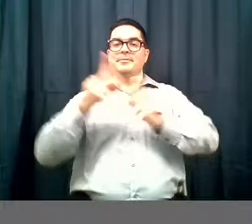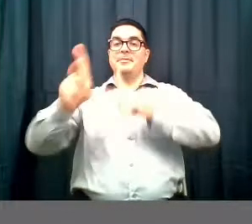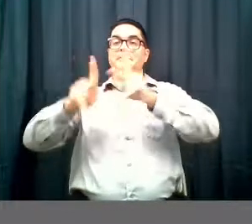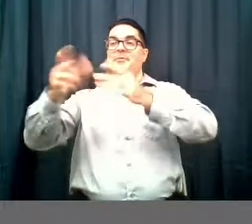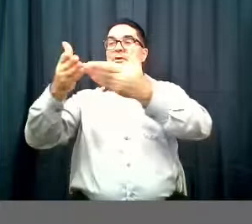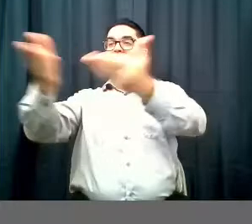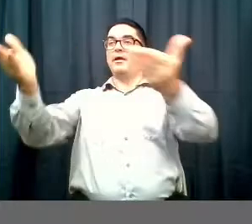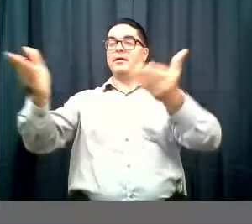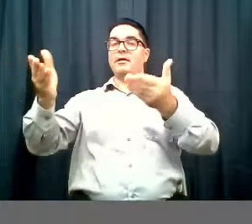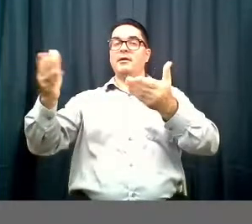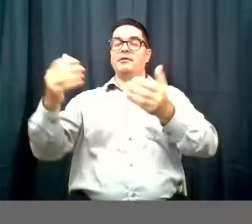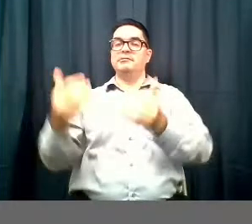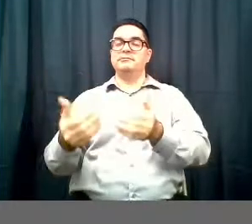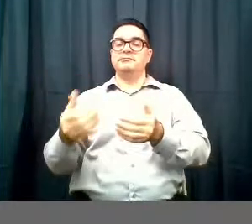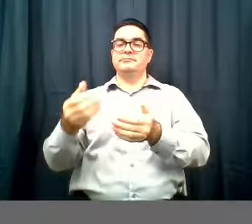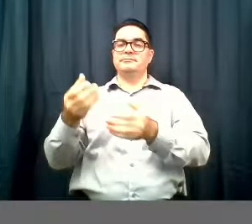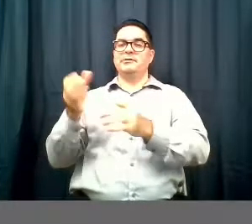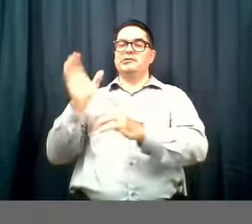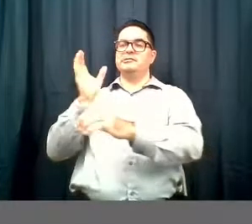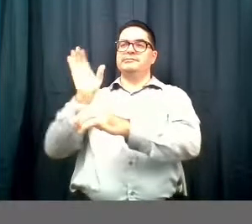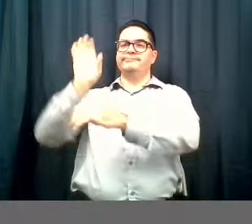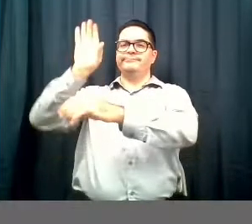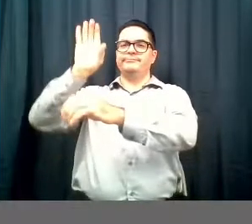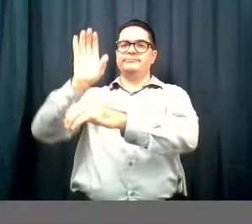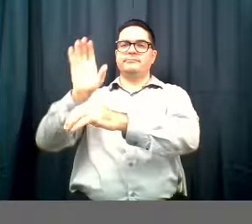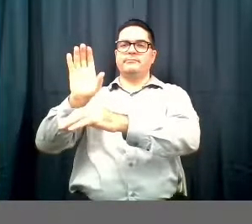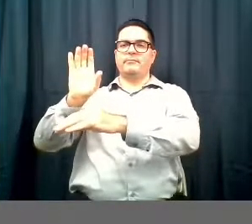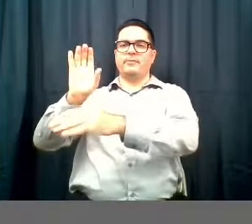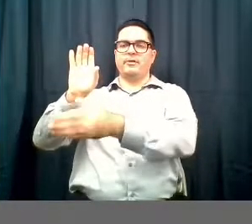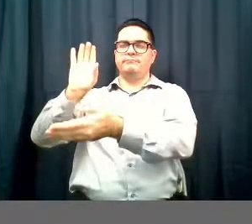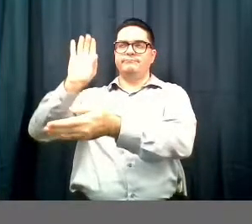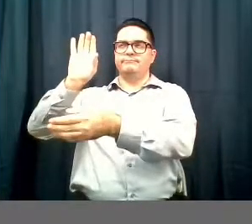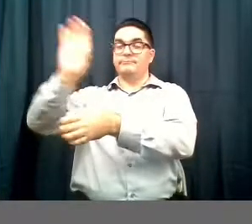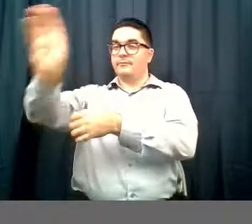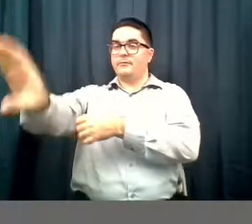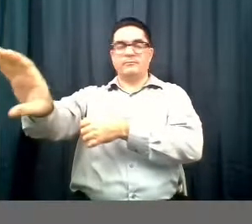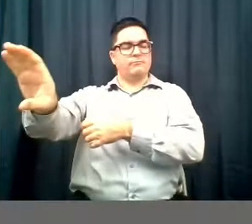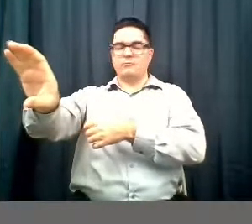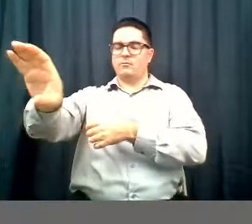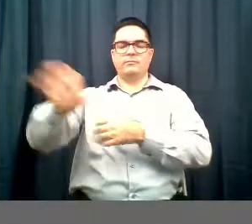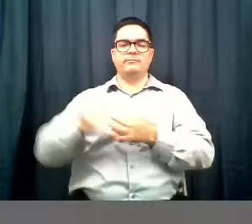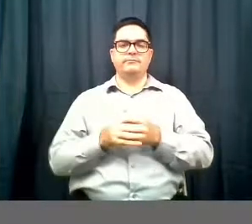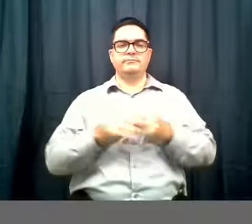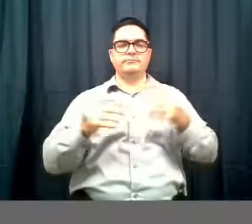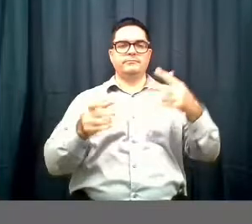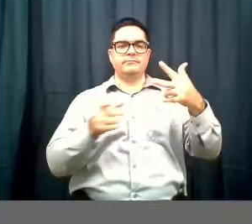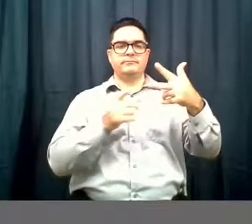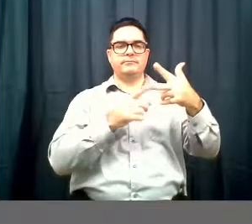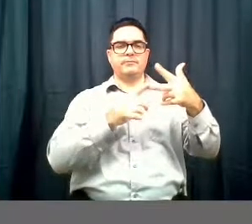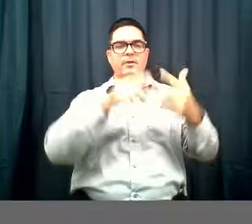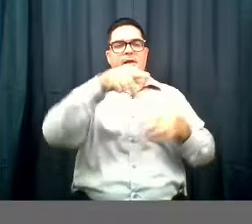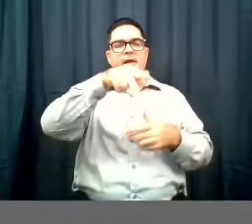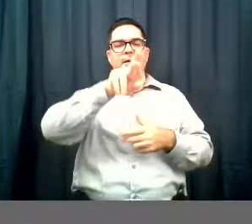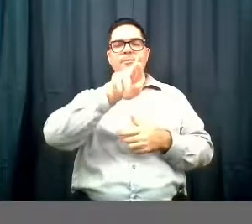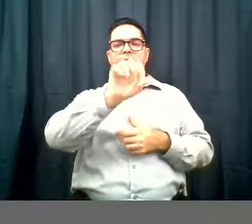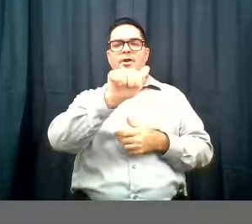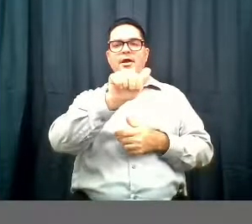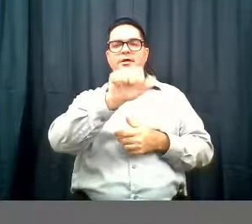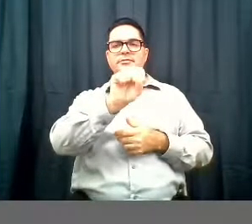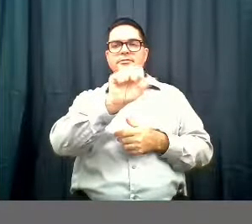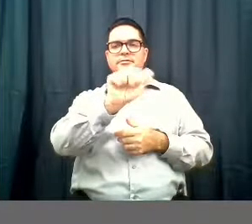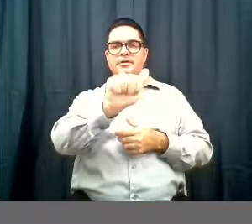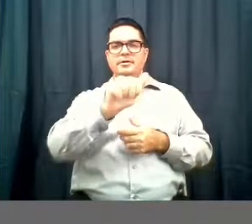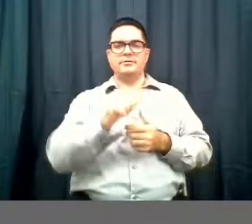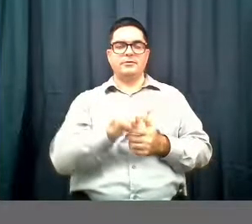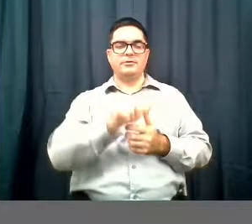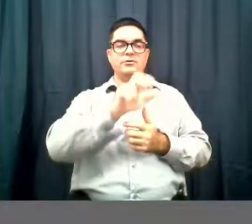completed the reprofiling of federal government debt at PRASA. And by significantly reducing the interest costs, PRASA was able to save nearly